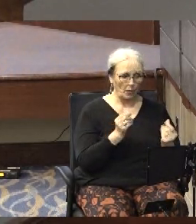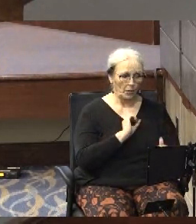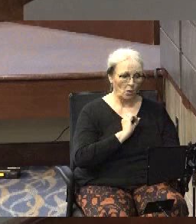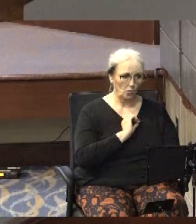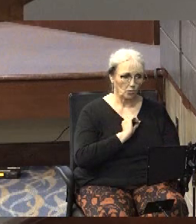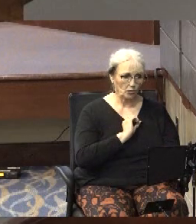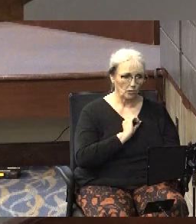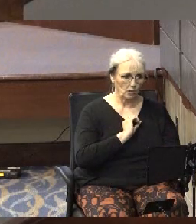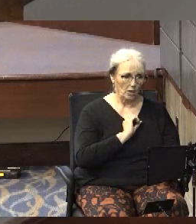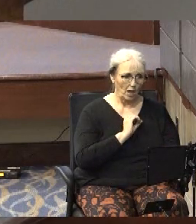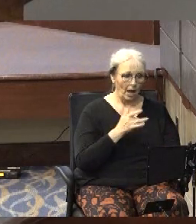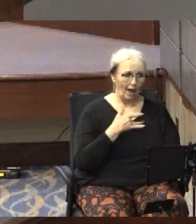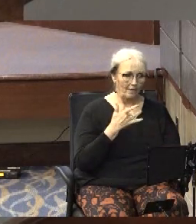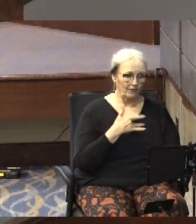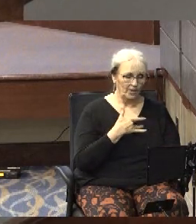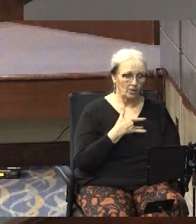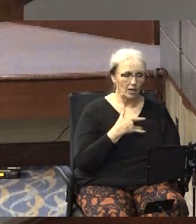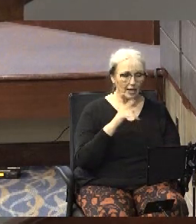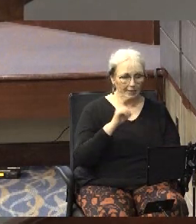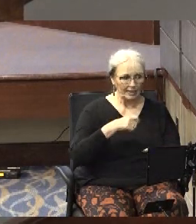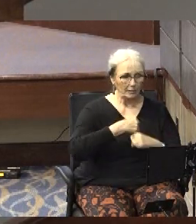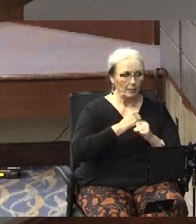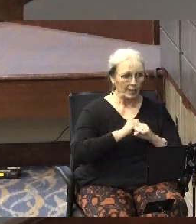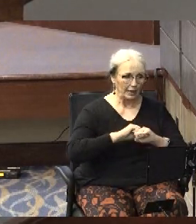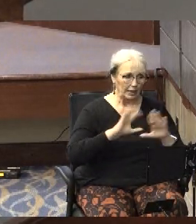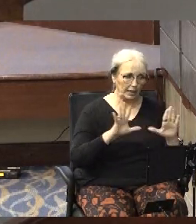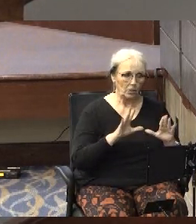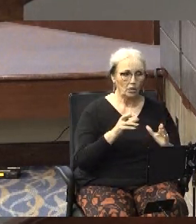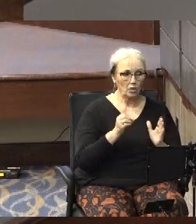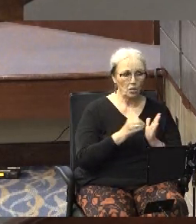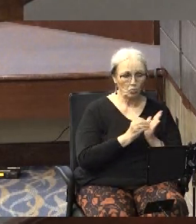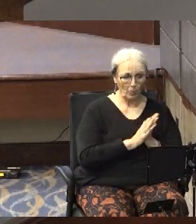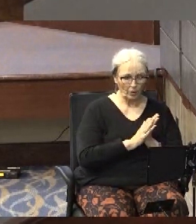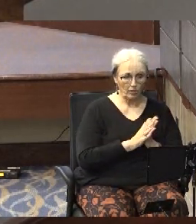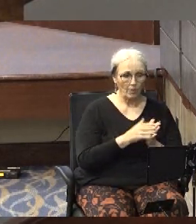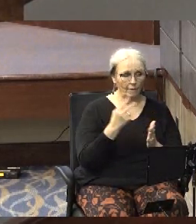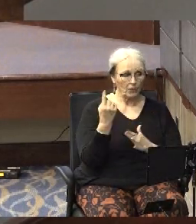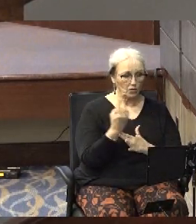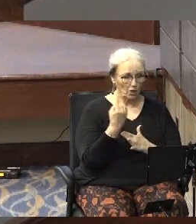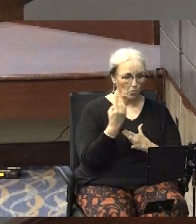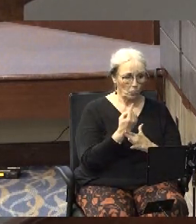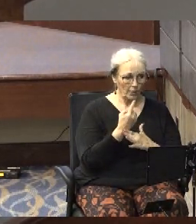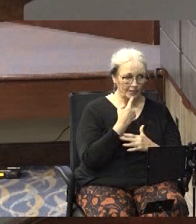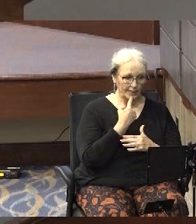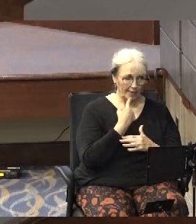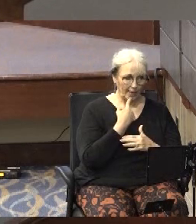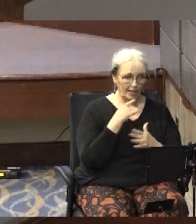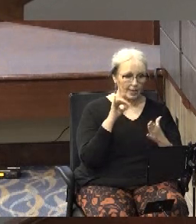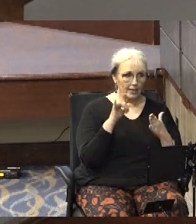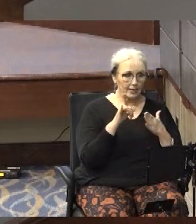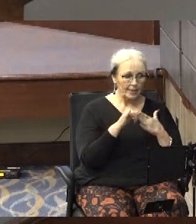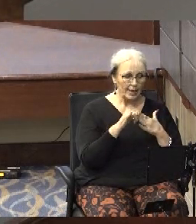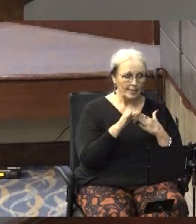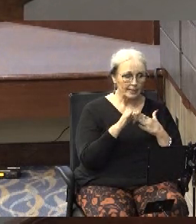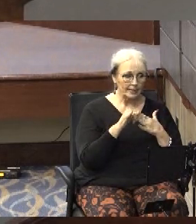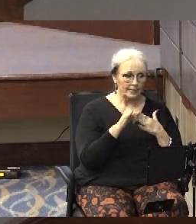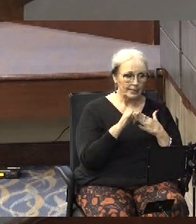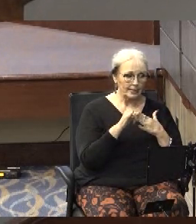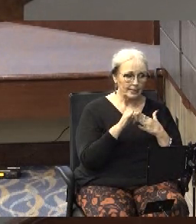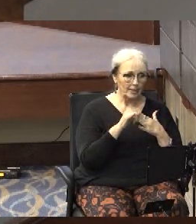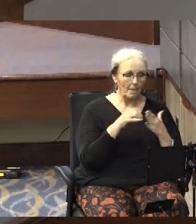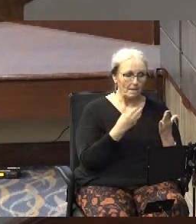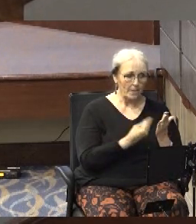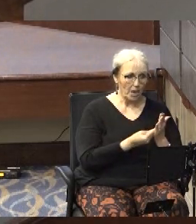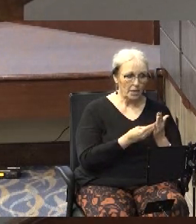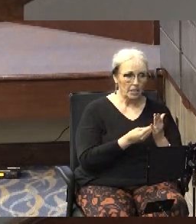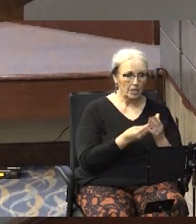Congress, but I feel compelled to clarify the record. For someone to indicate that the earnest money that we